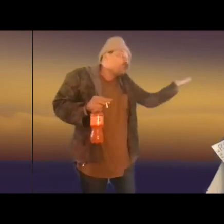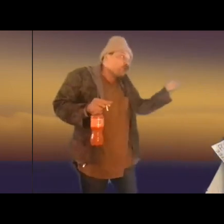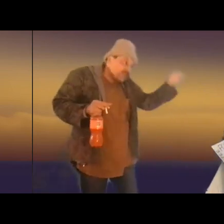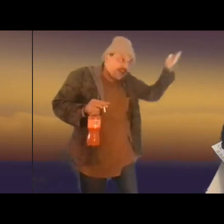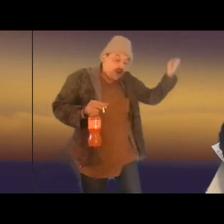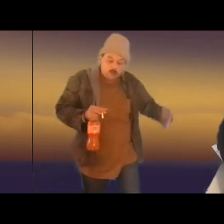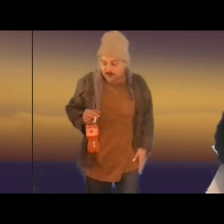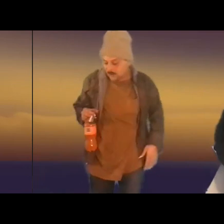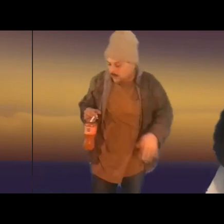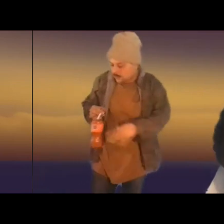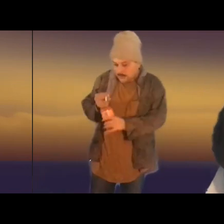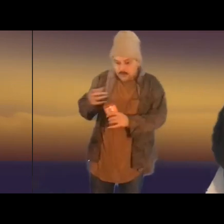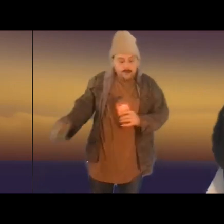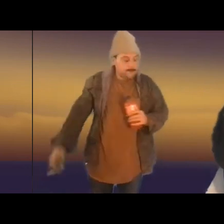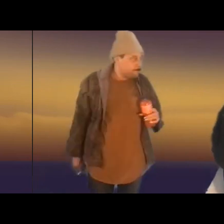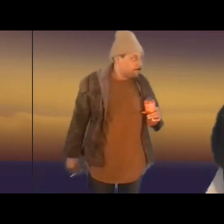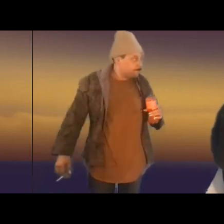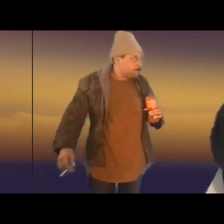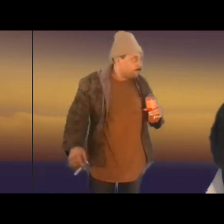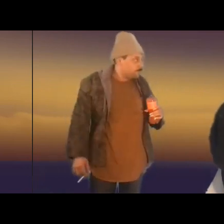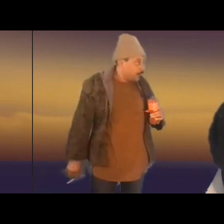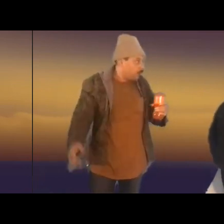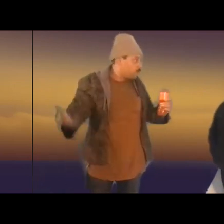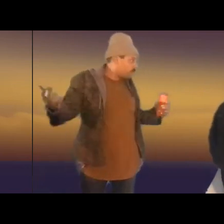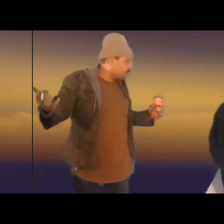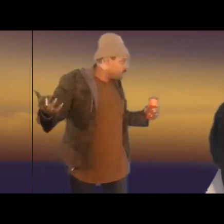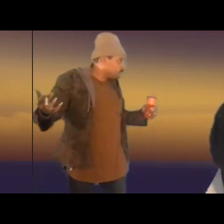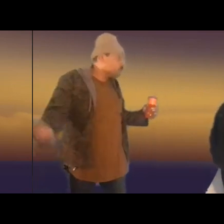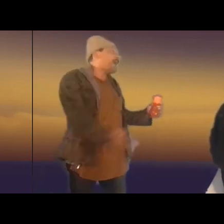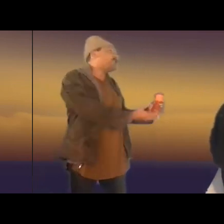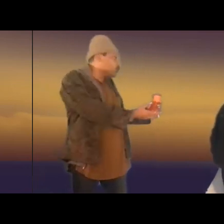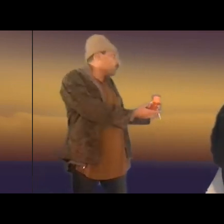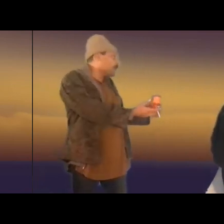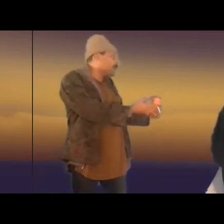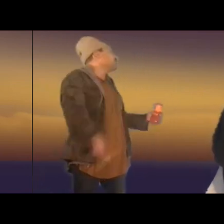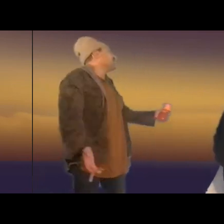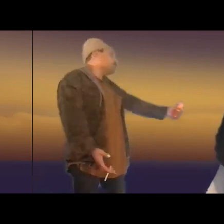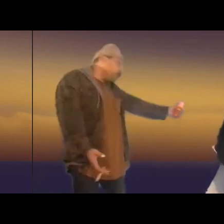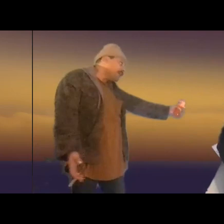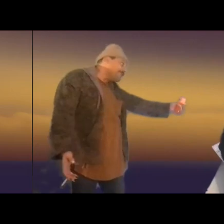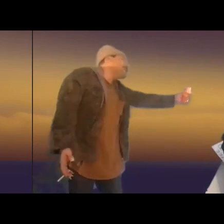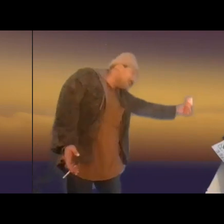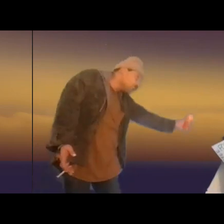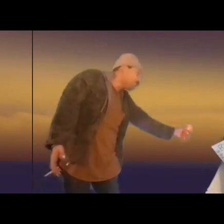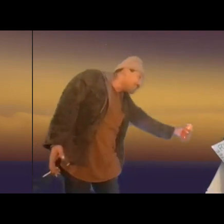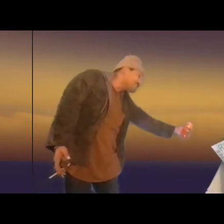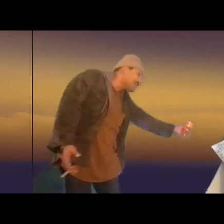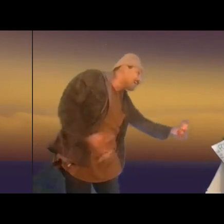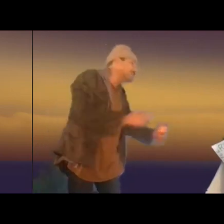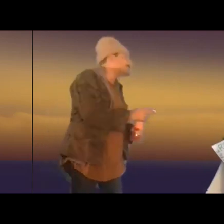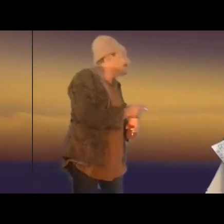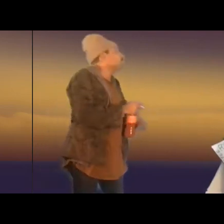what you do, you know? No, I don't know. No? You had it your way, you'd add bully to each one of